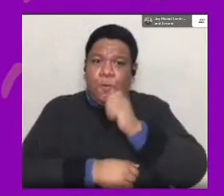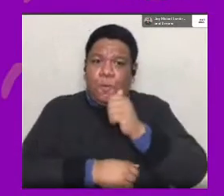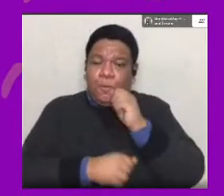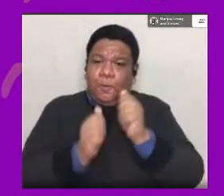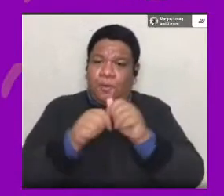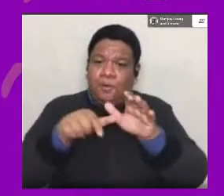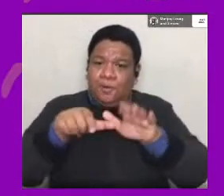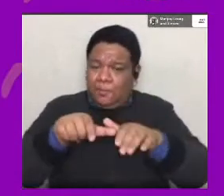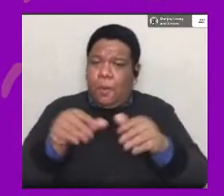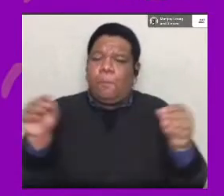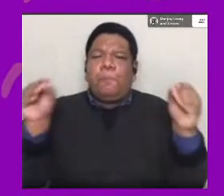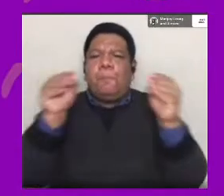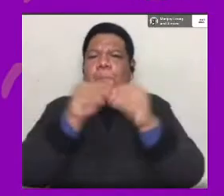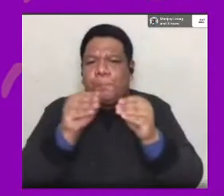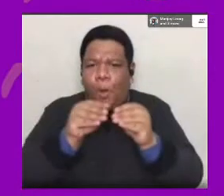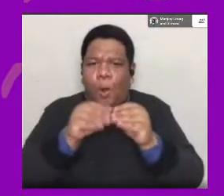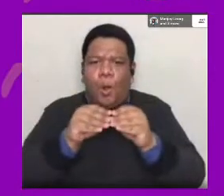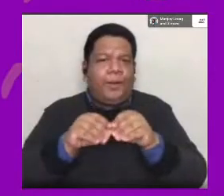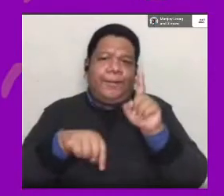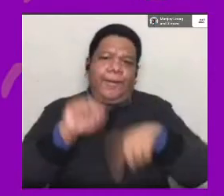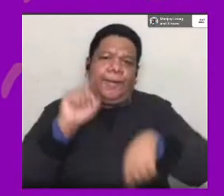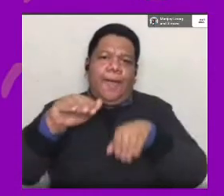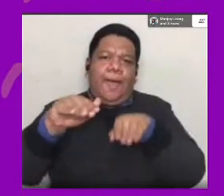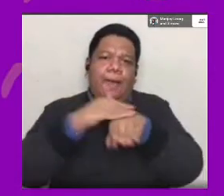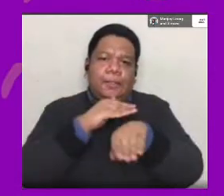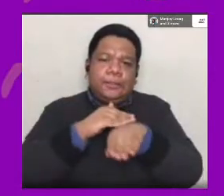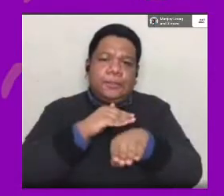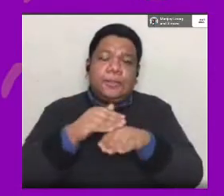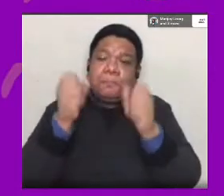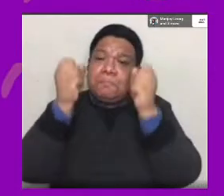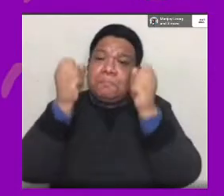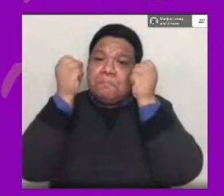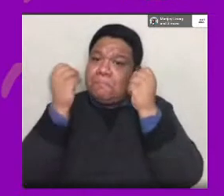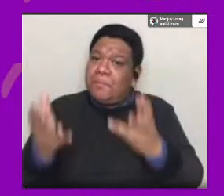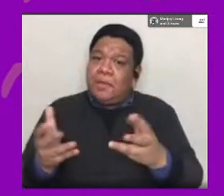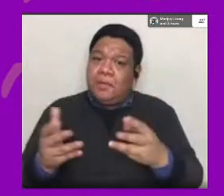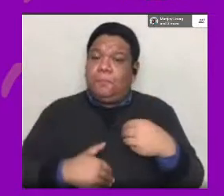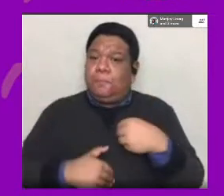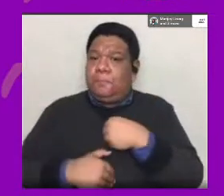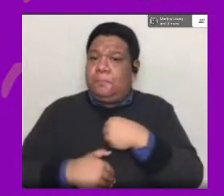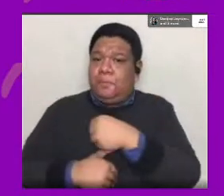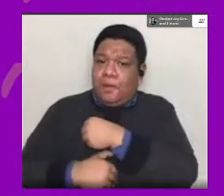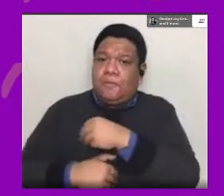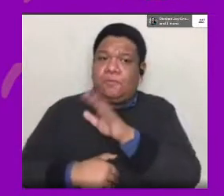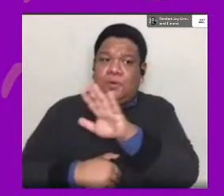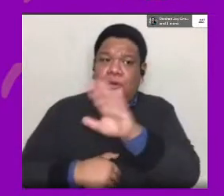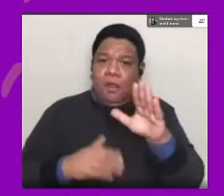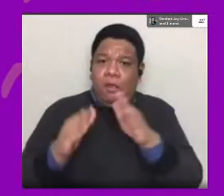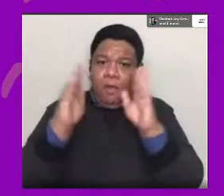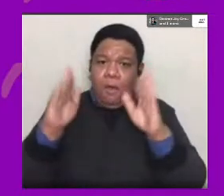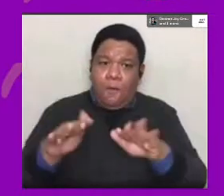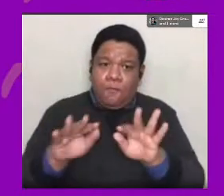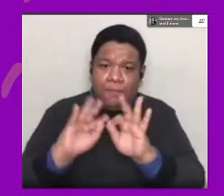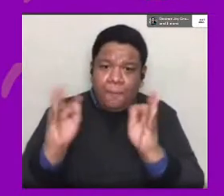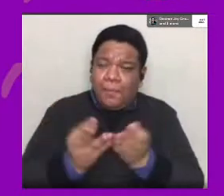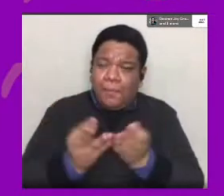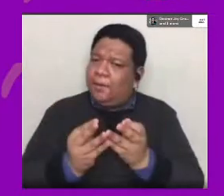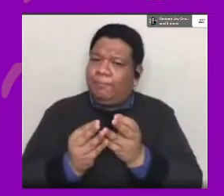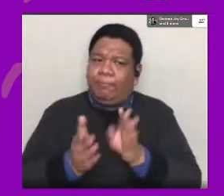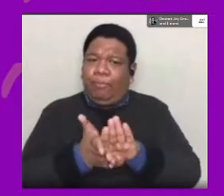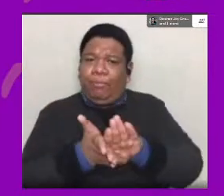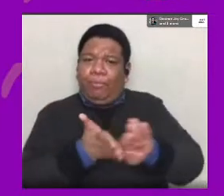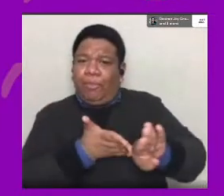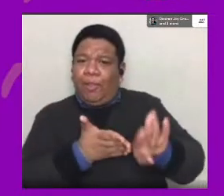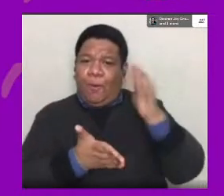became even more inaccessible, and many members of their households were excluded from